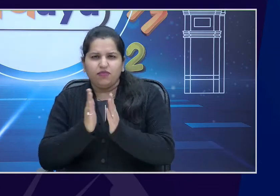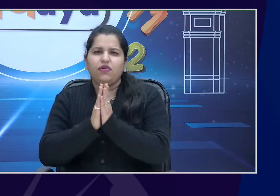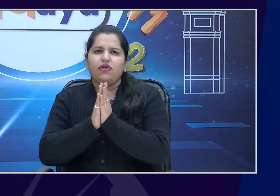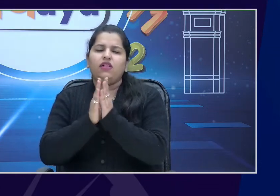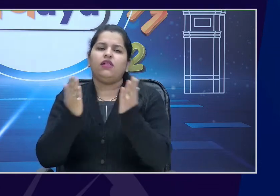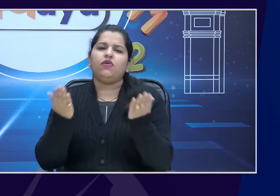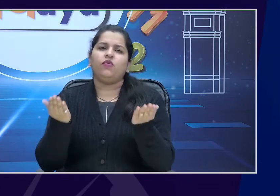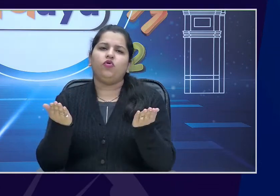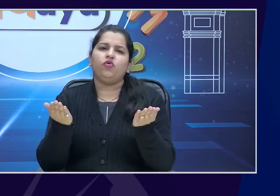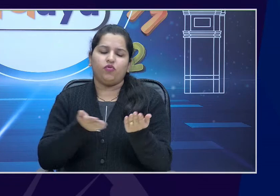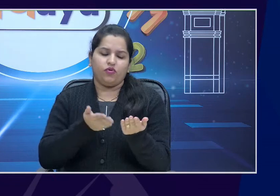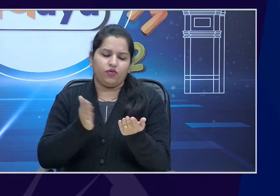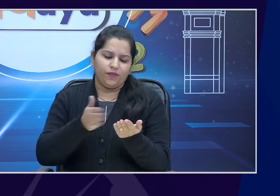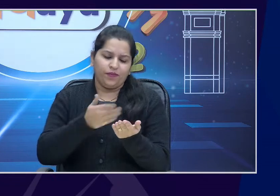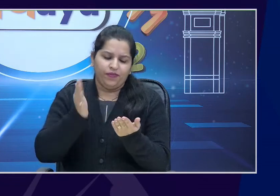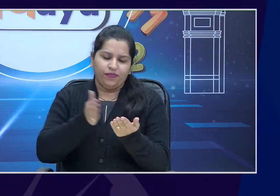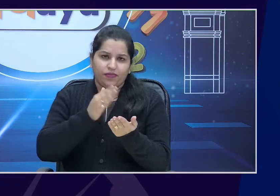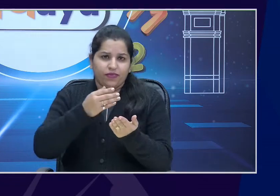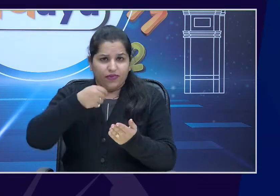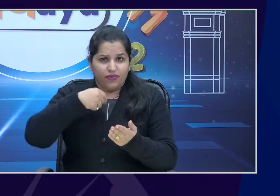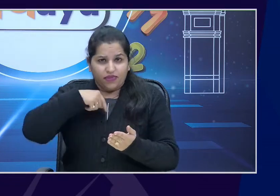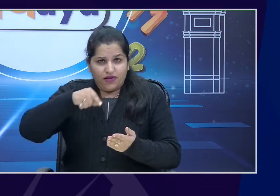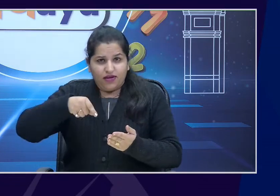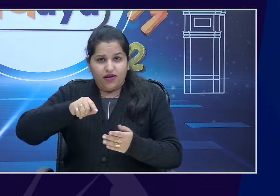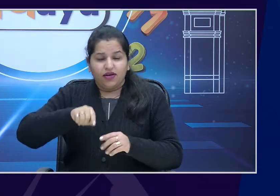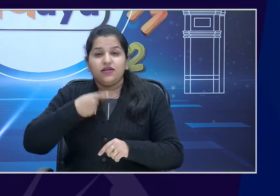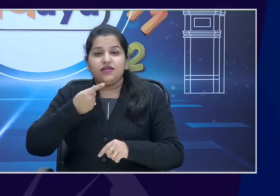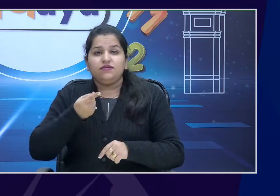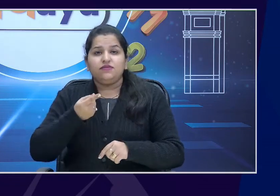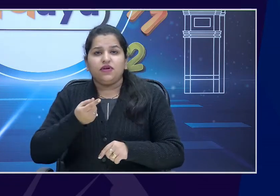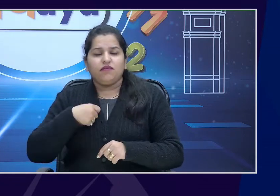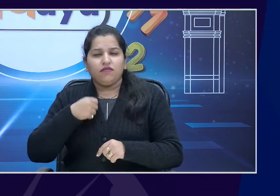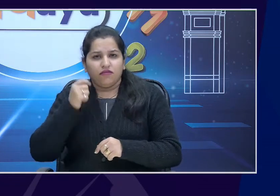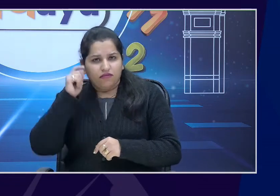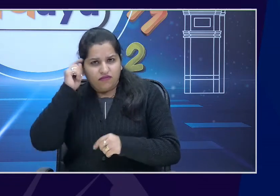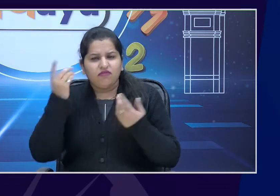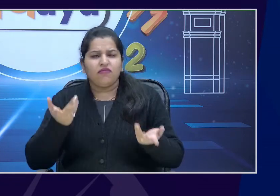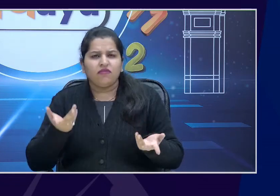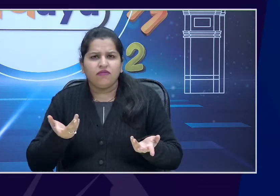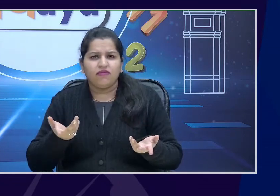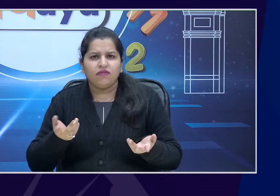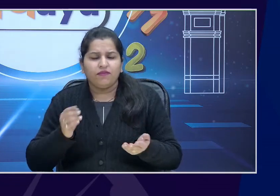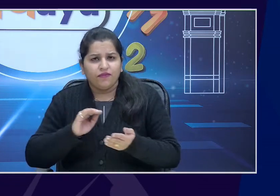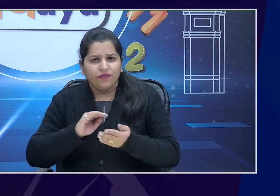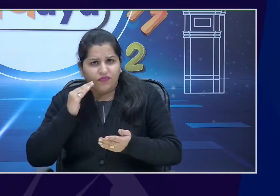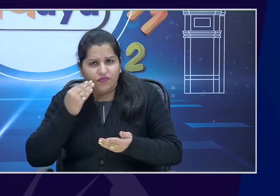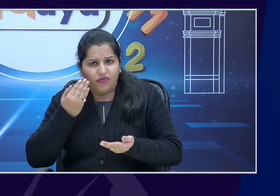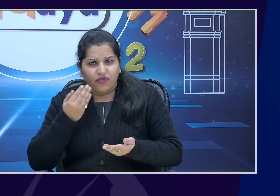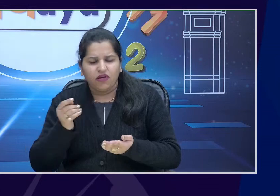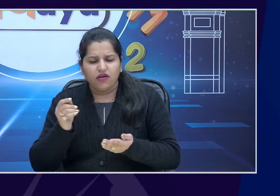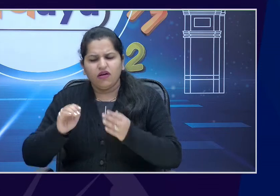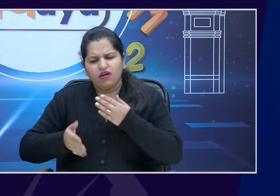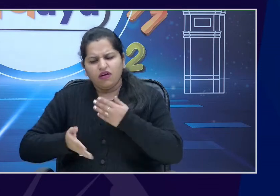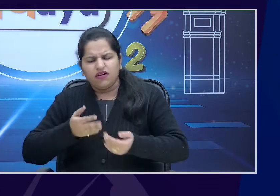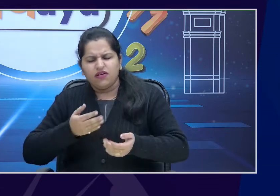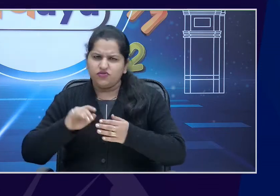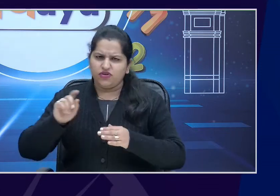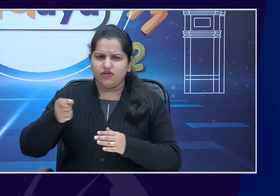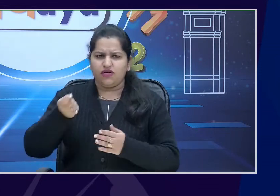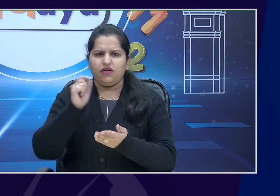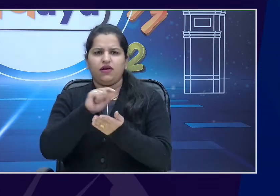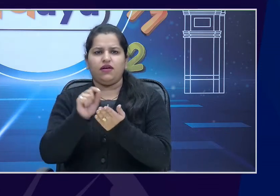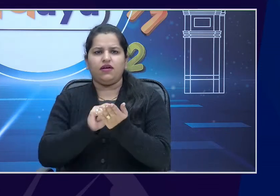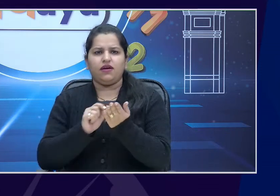usually do as a diary. In this book, what I do is I usually write down what all I have to